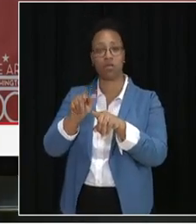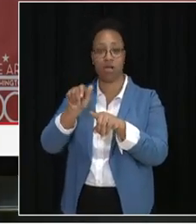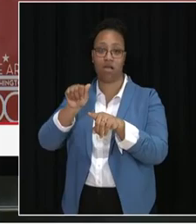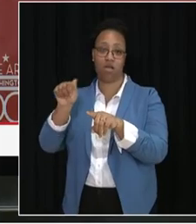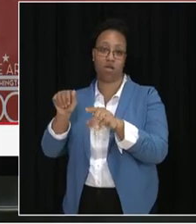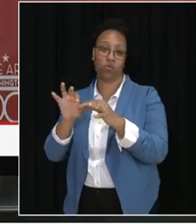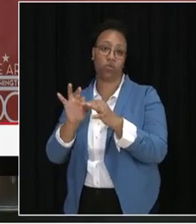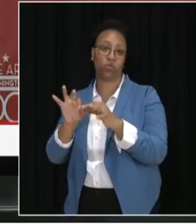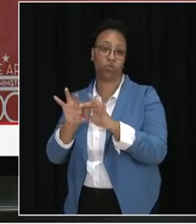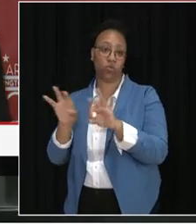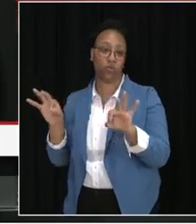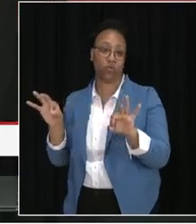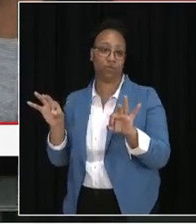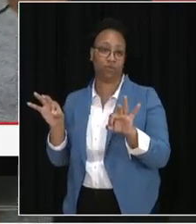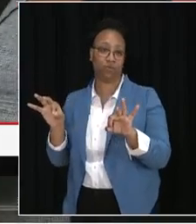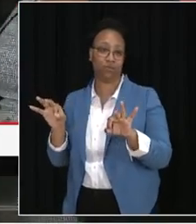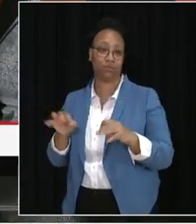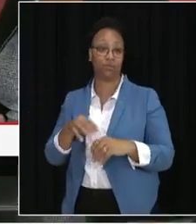over 50 credits, however.